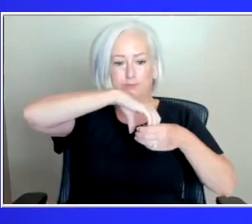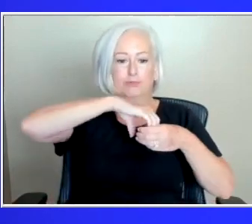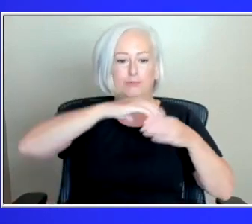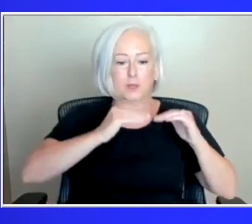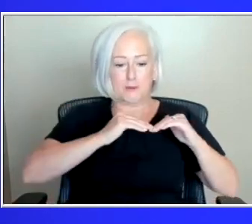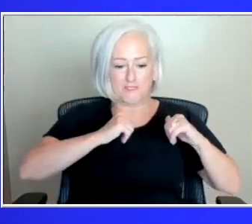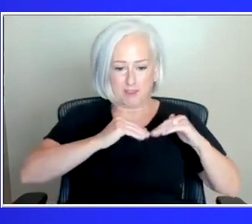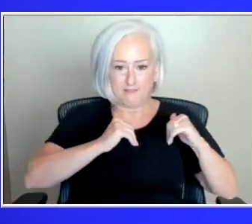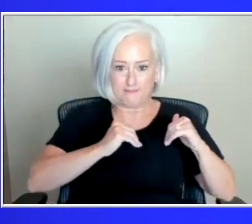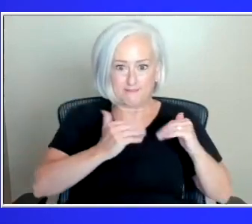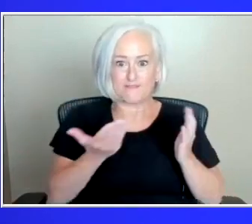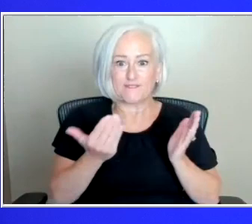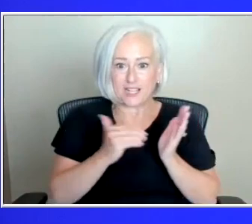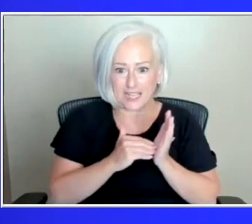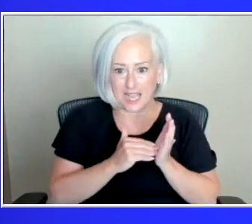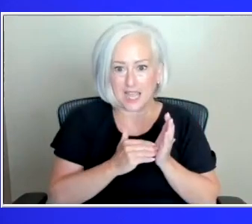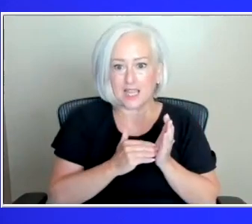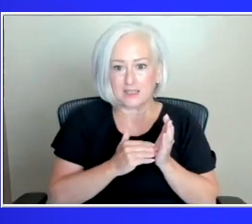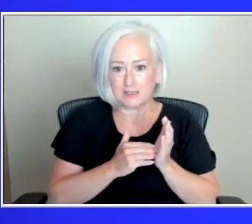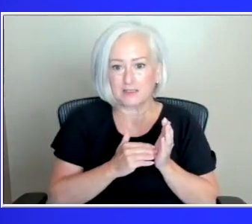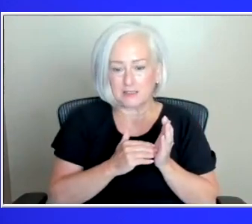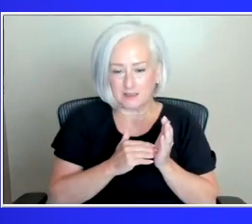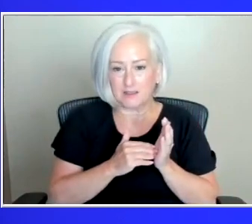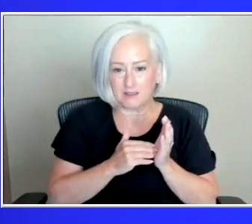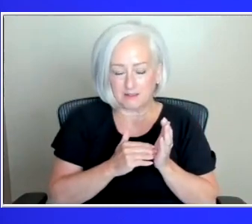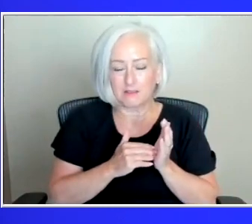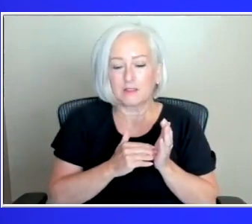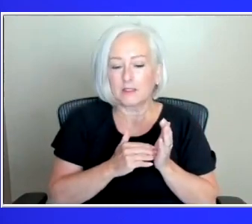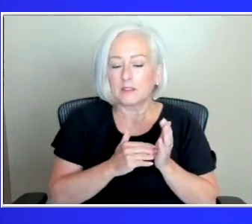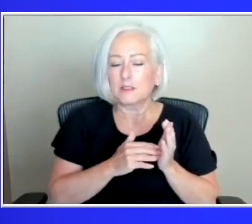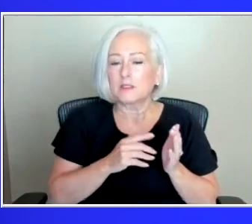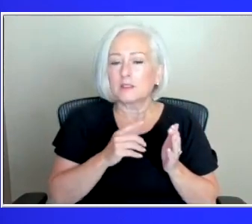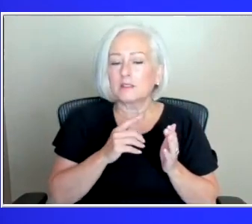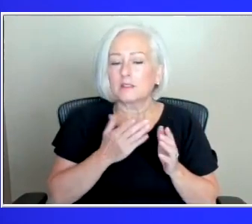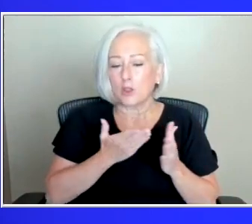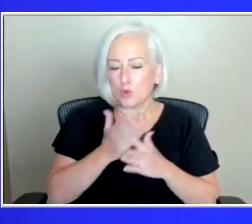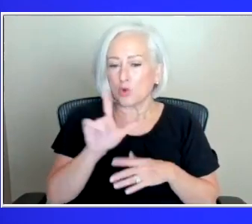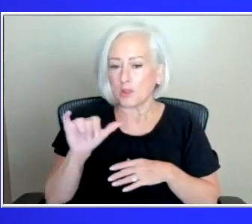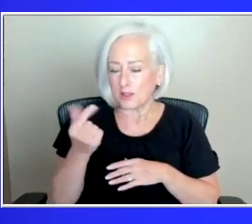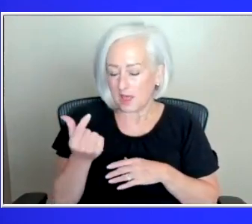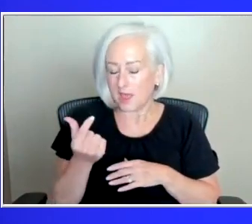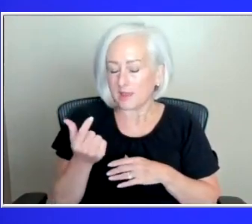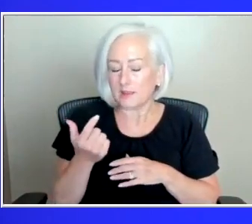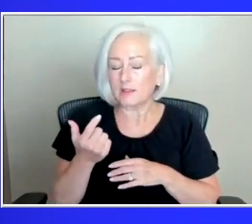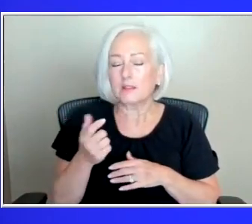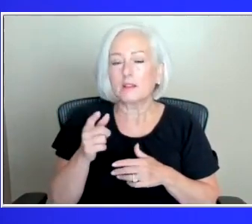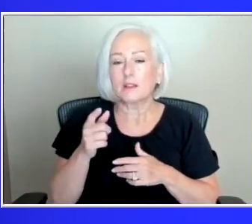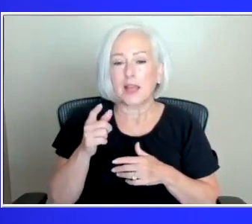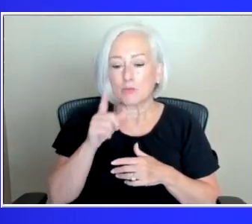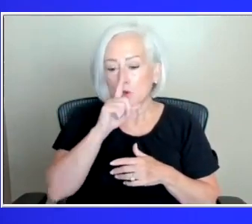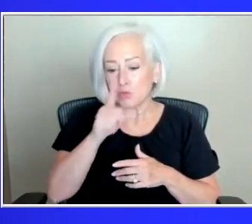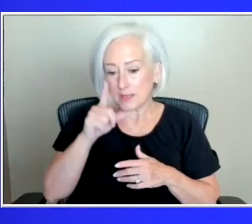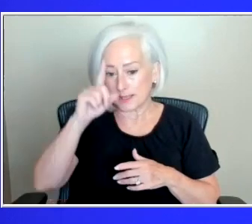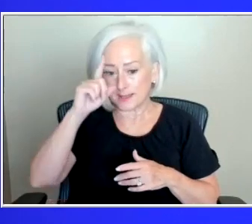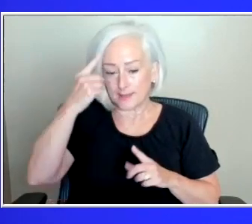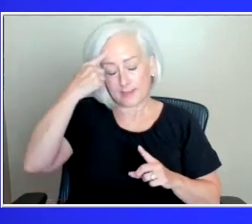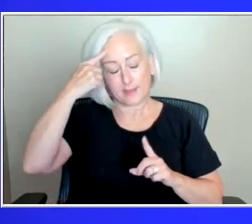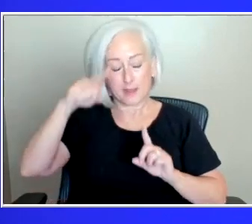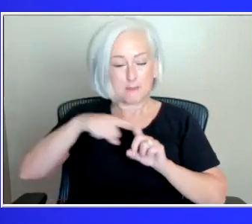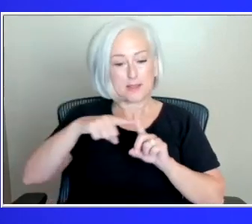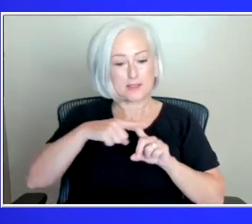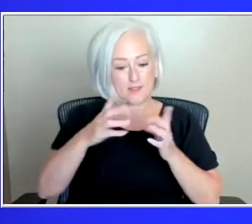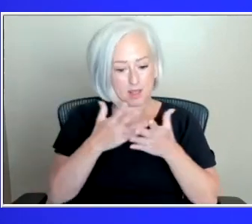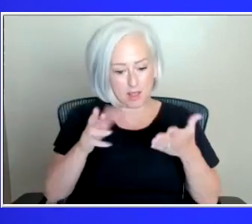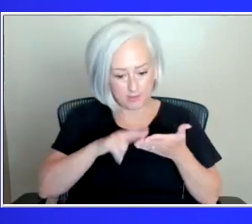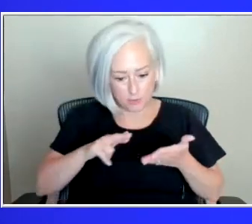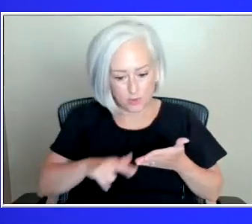current one through the blood vessels in the leg. And we're quite optimistic that there's a lot of research and work going on,